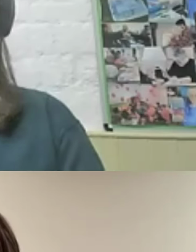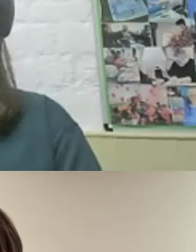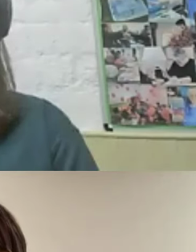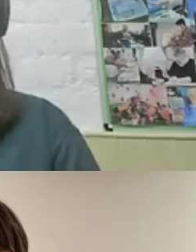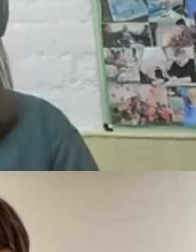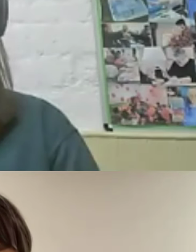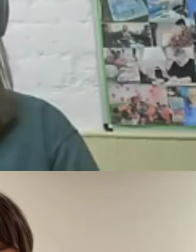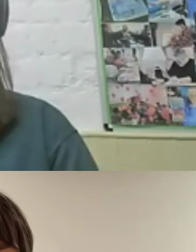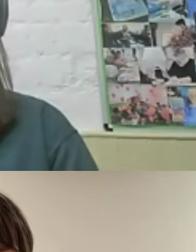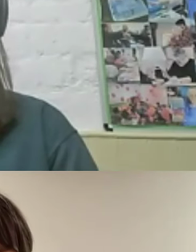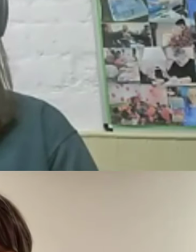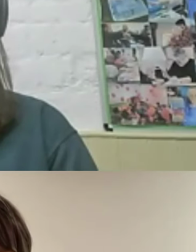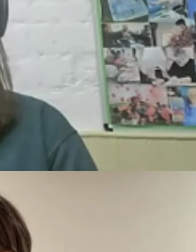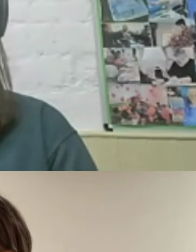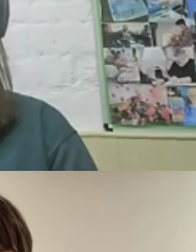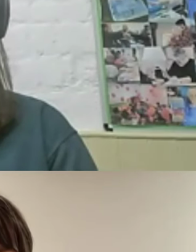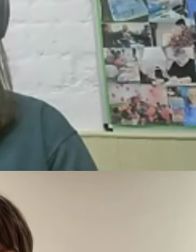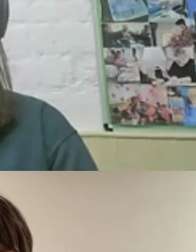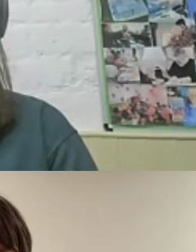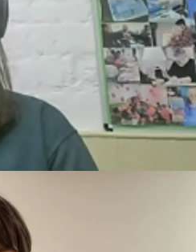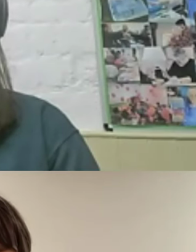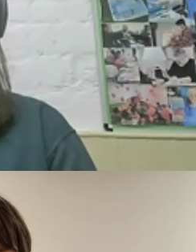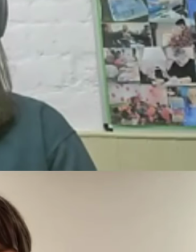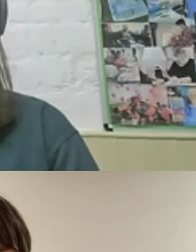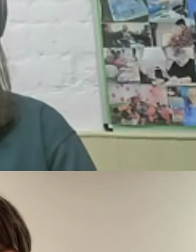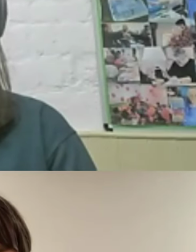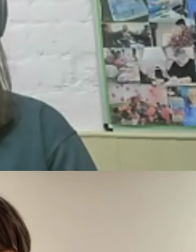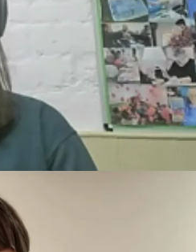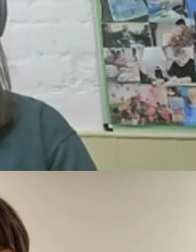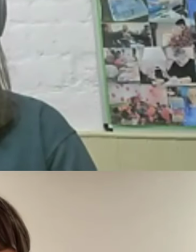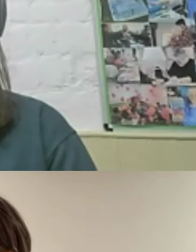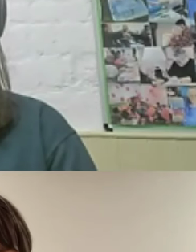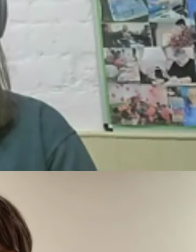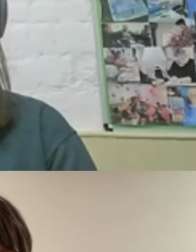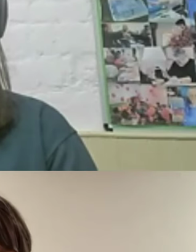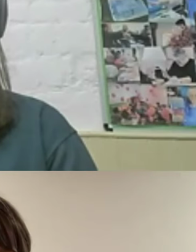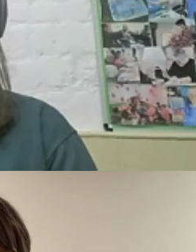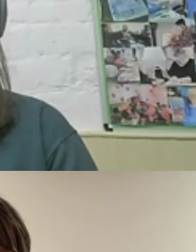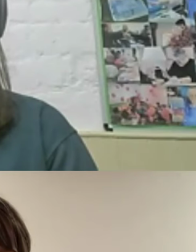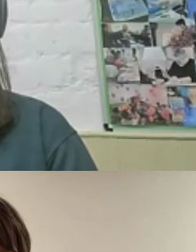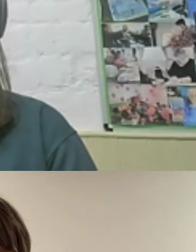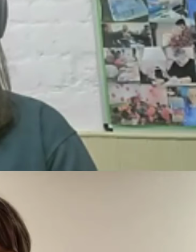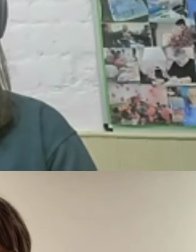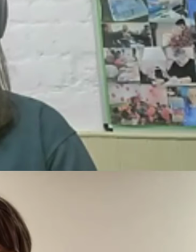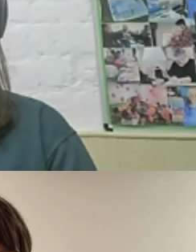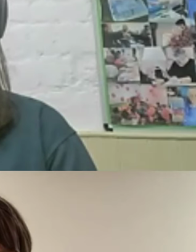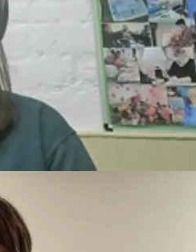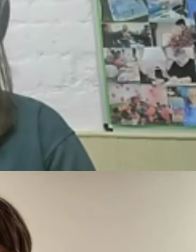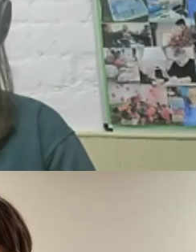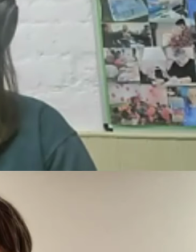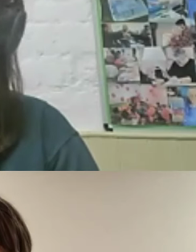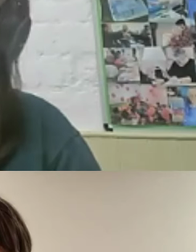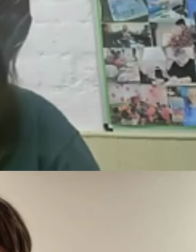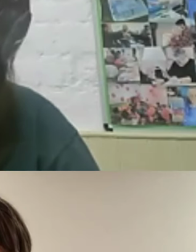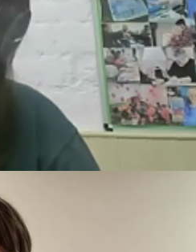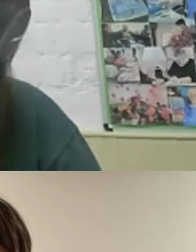that field. But I also understand the local needs. That's what I was saying at the very end, the place-based approach, and I think